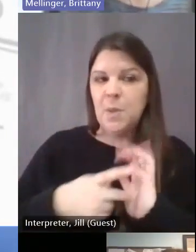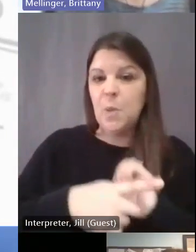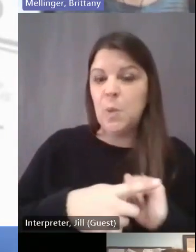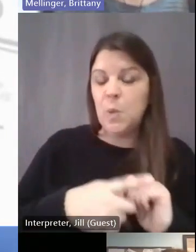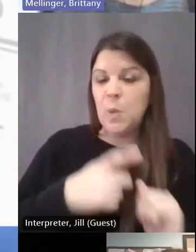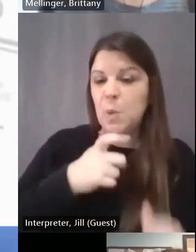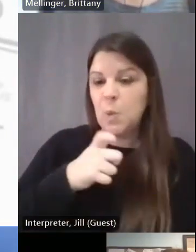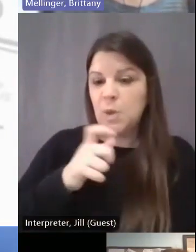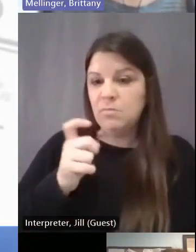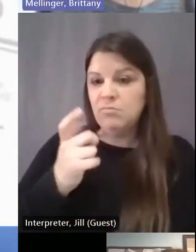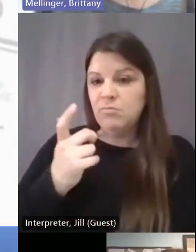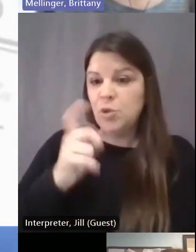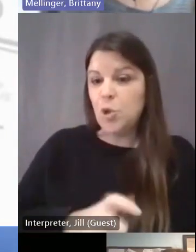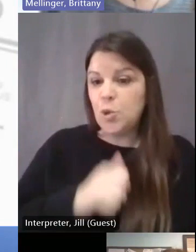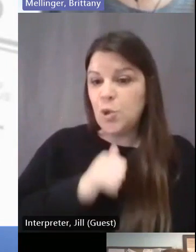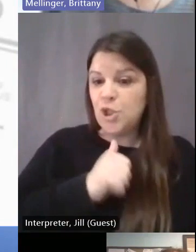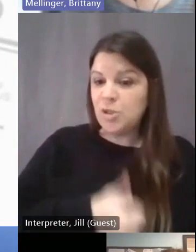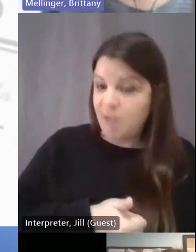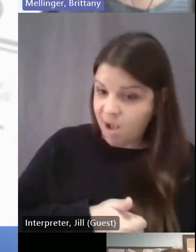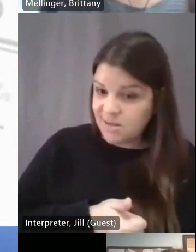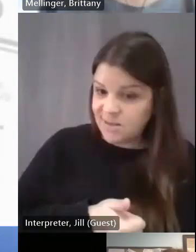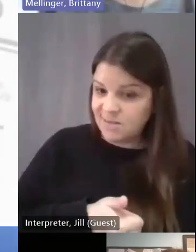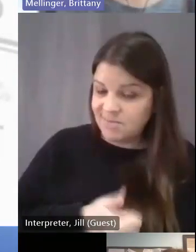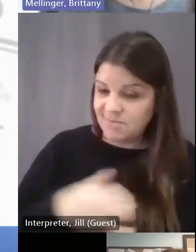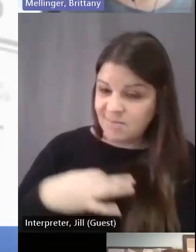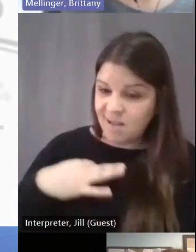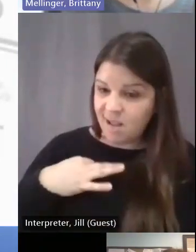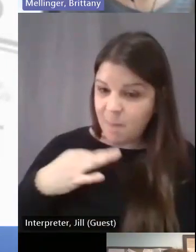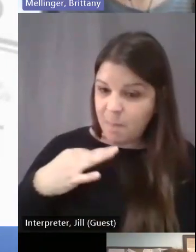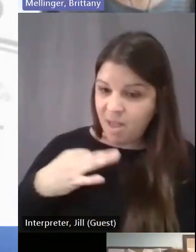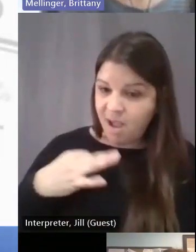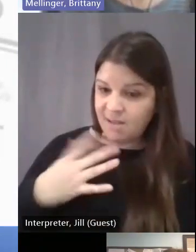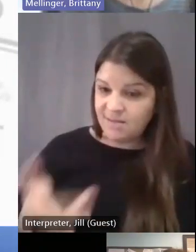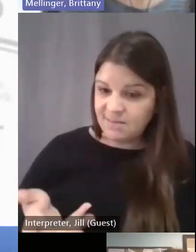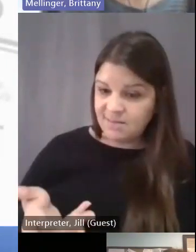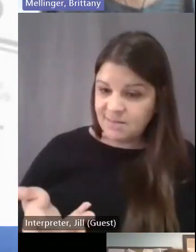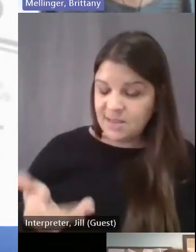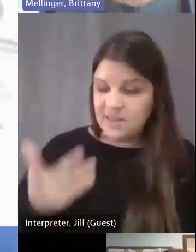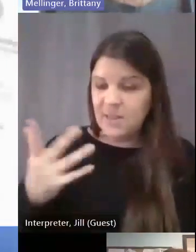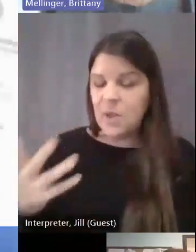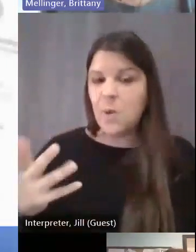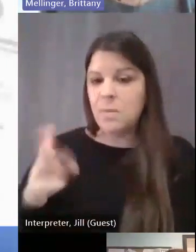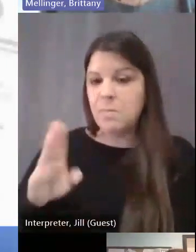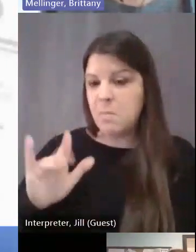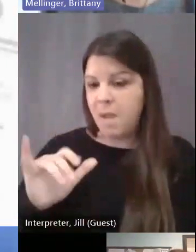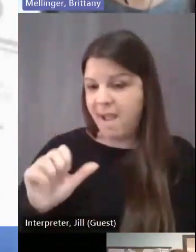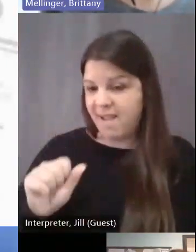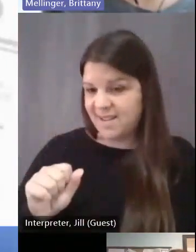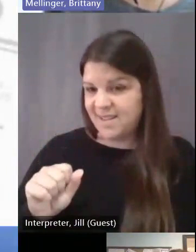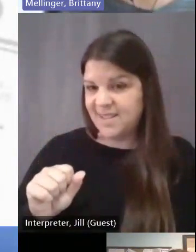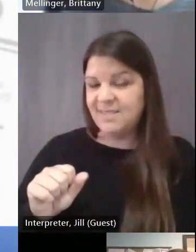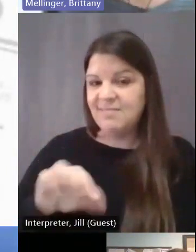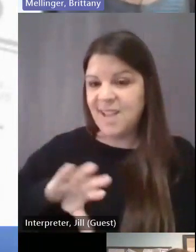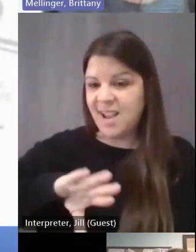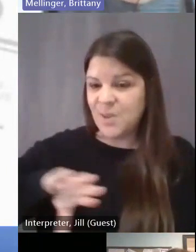perhaps on who shouldn't apply. Yeah, it could imply potential bias, excluding